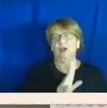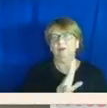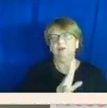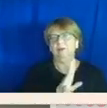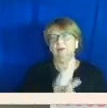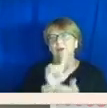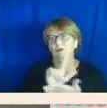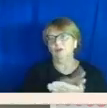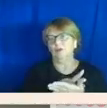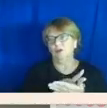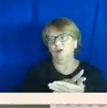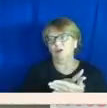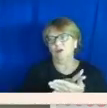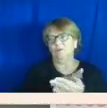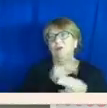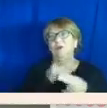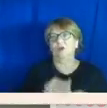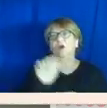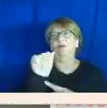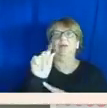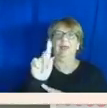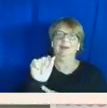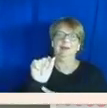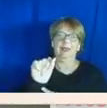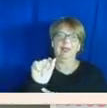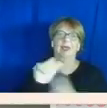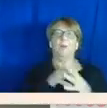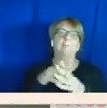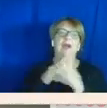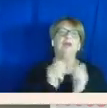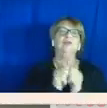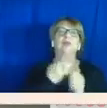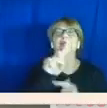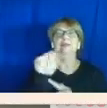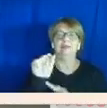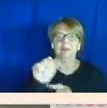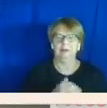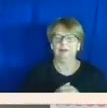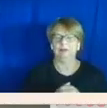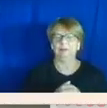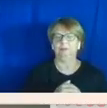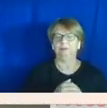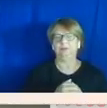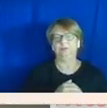called the ADA, the Americans with Disabilities Act. We had a